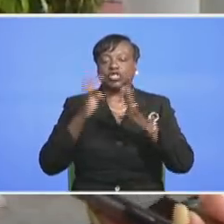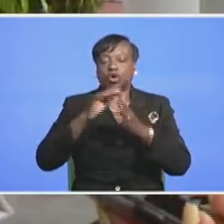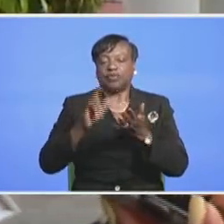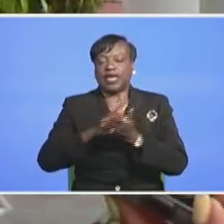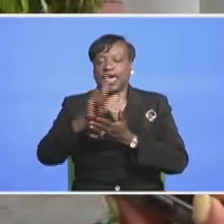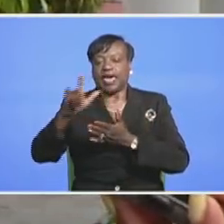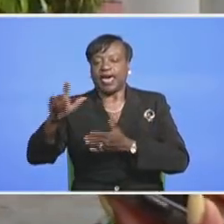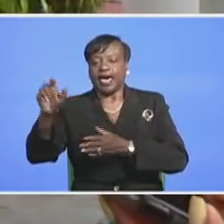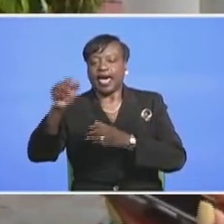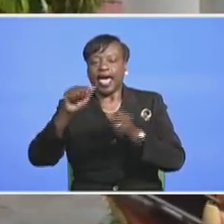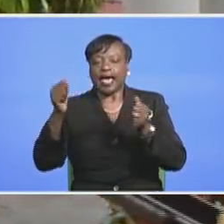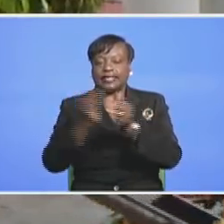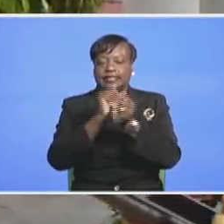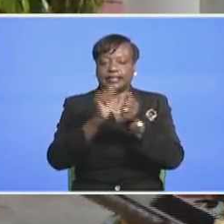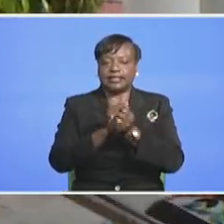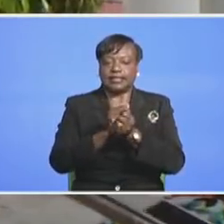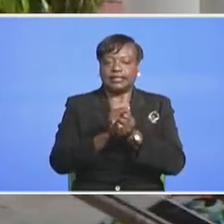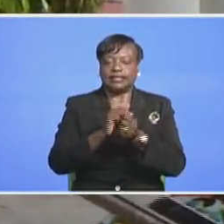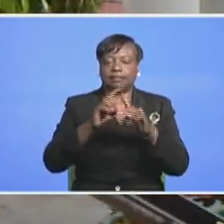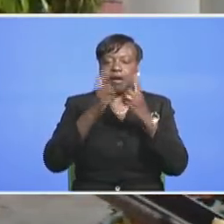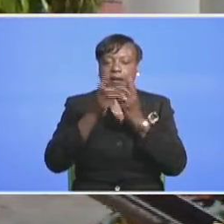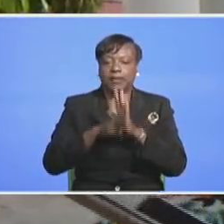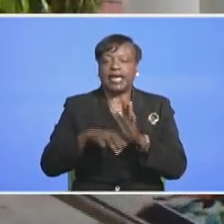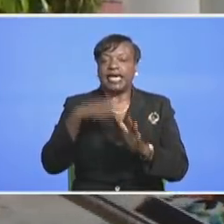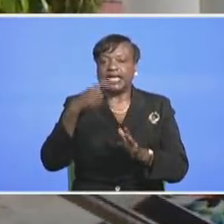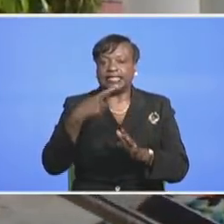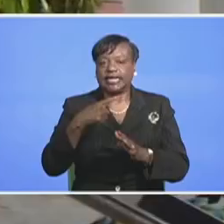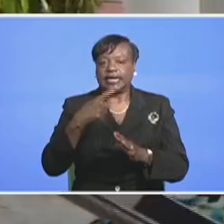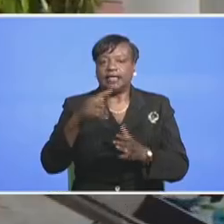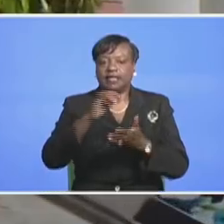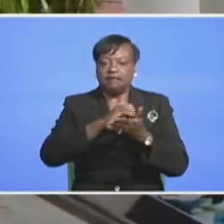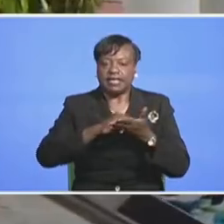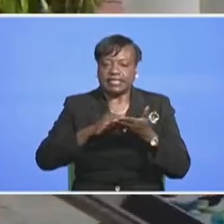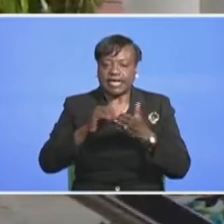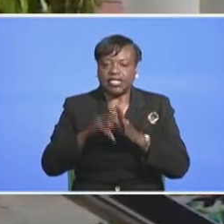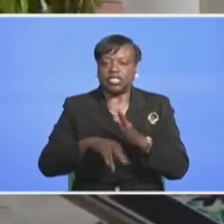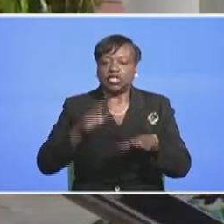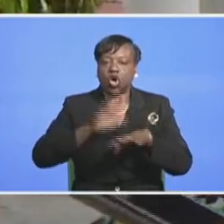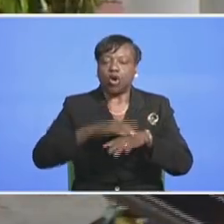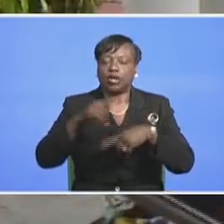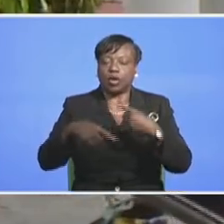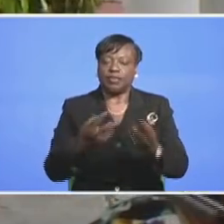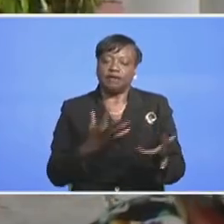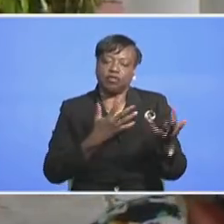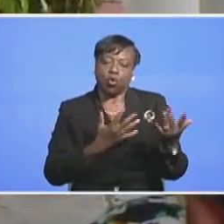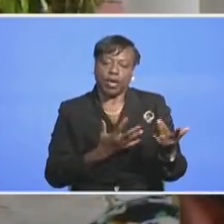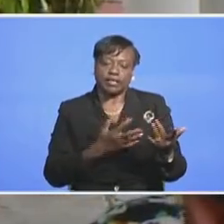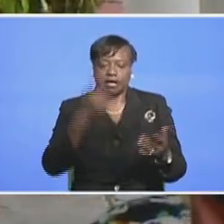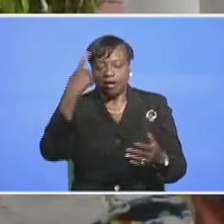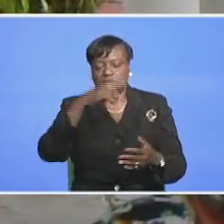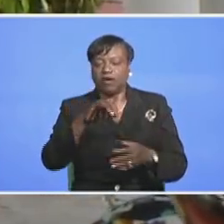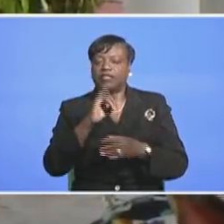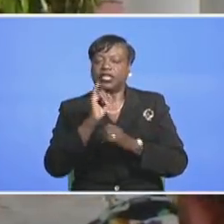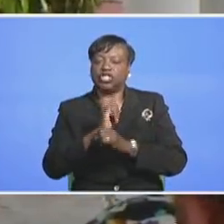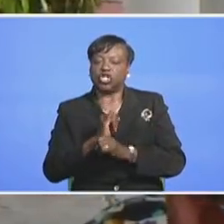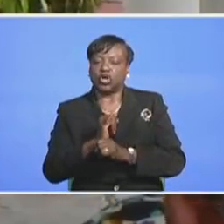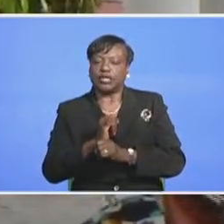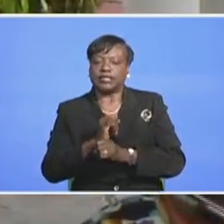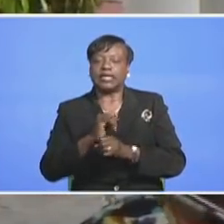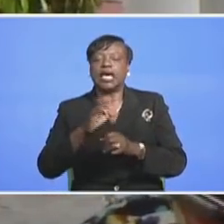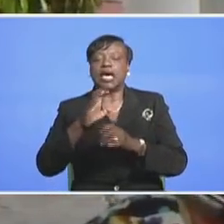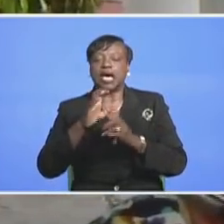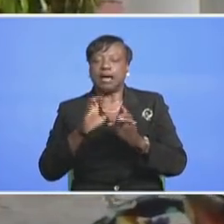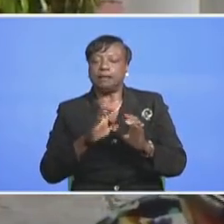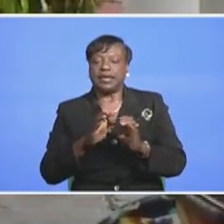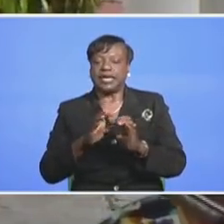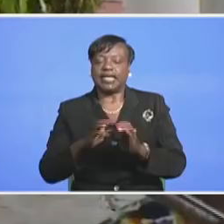Investigation Department, and they told me that the investigation was ongoing. They have to wait for the insurance company in the States that's looking at the